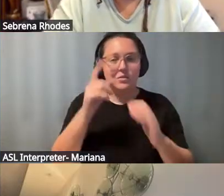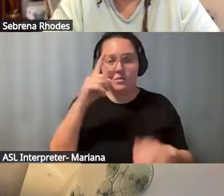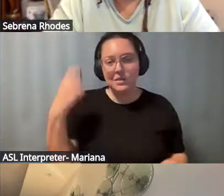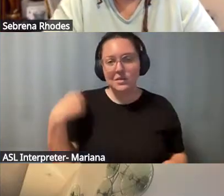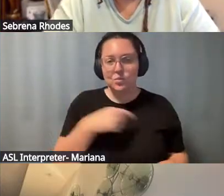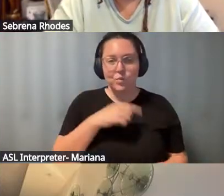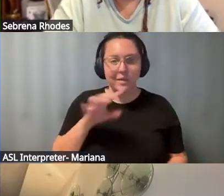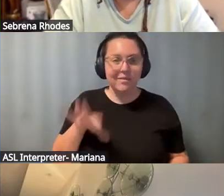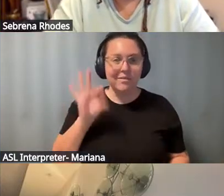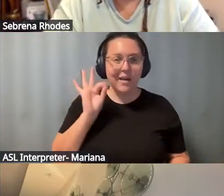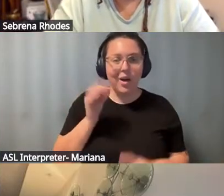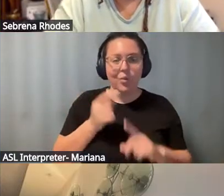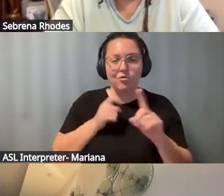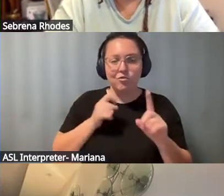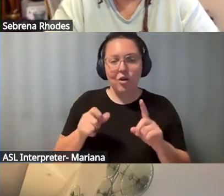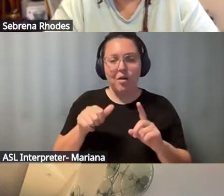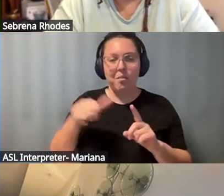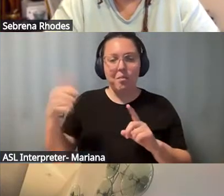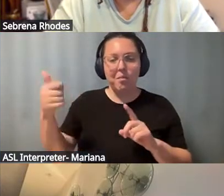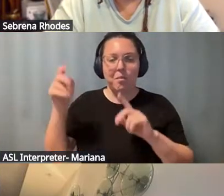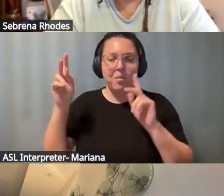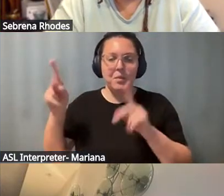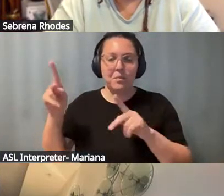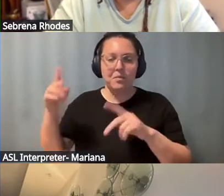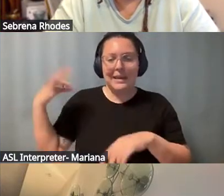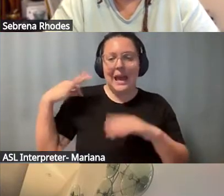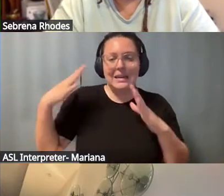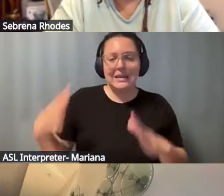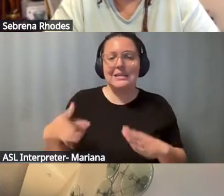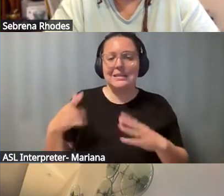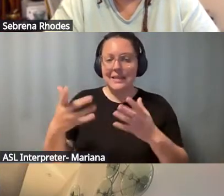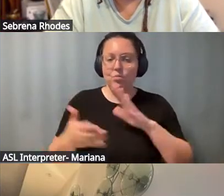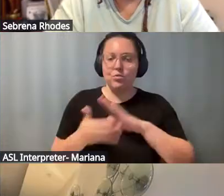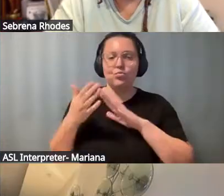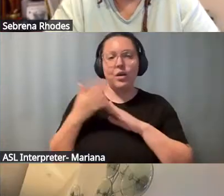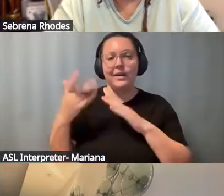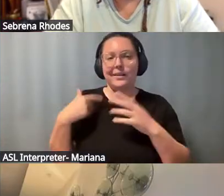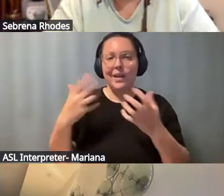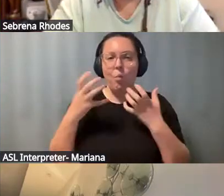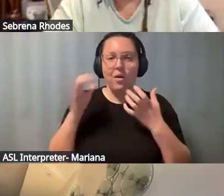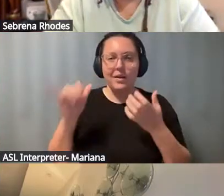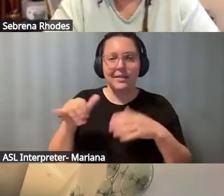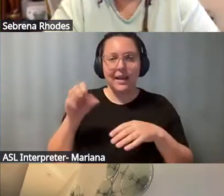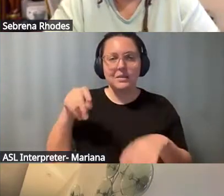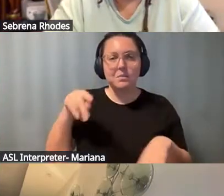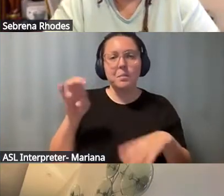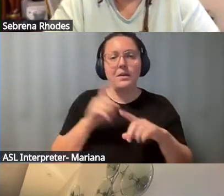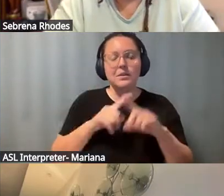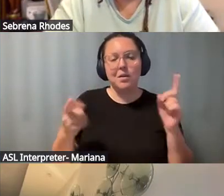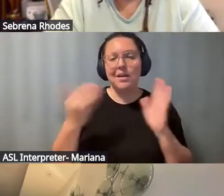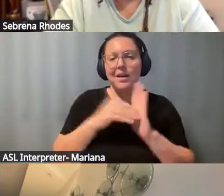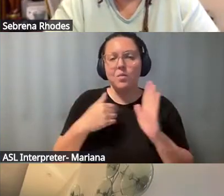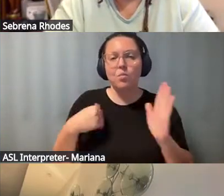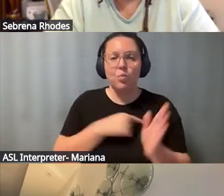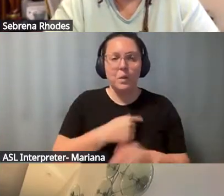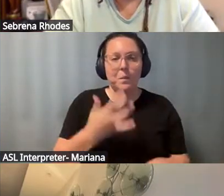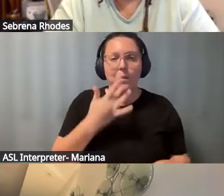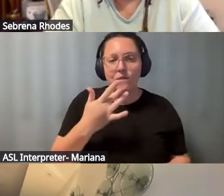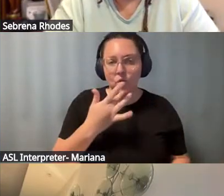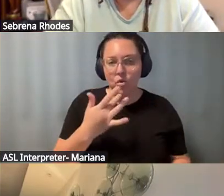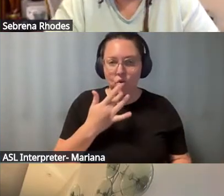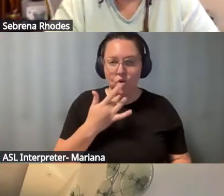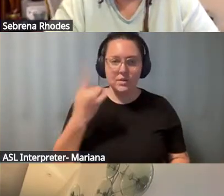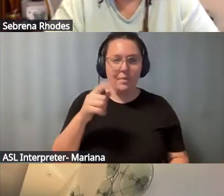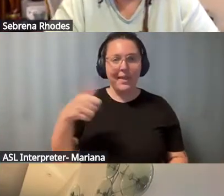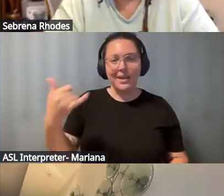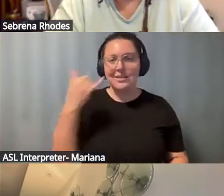through the candidates that was running for seats. So that's how she was able to reach out to you. But again, we would have preferred something else. If maybe if somebody would have